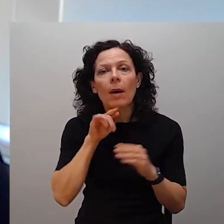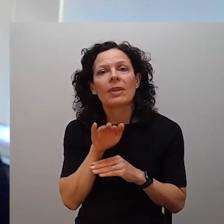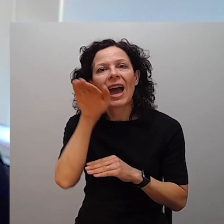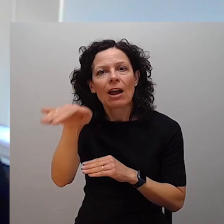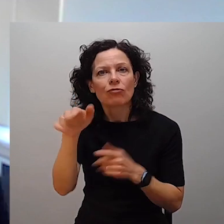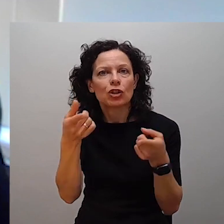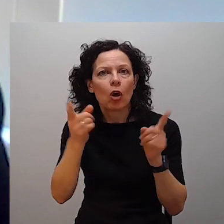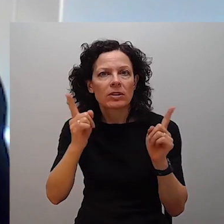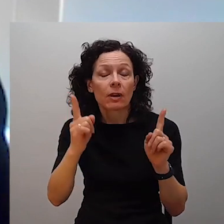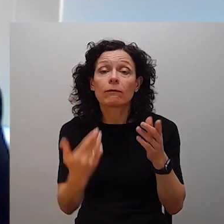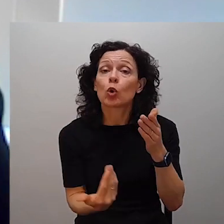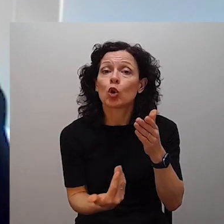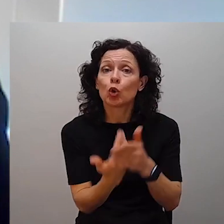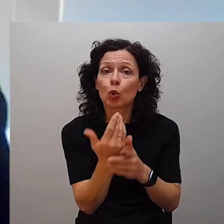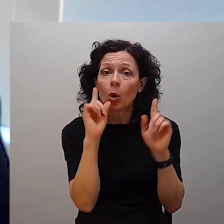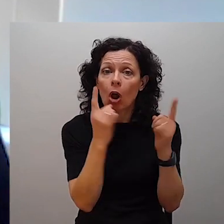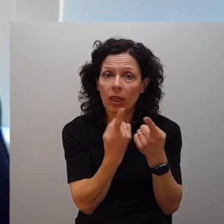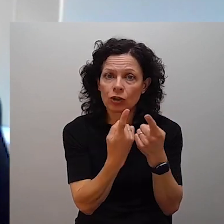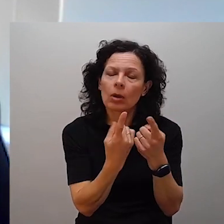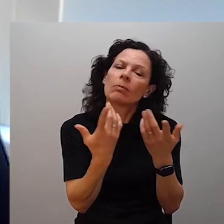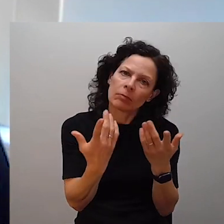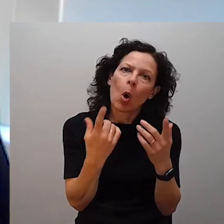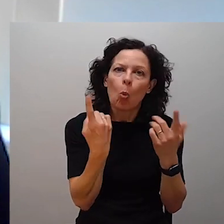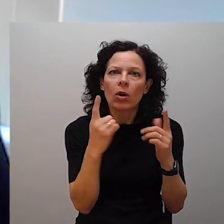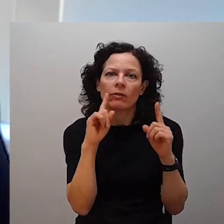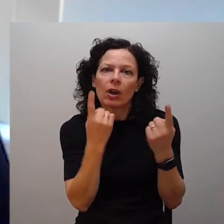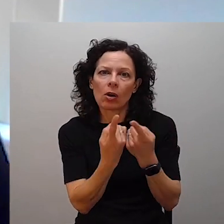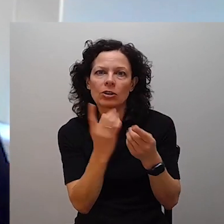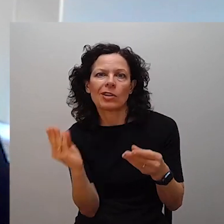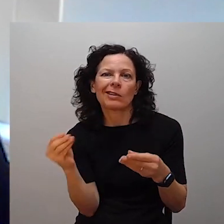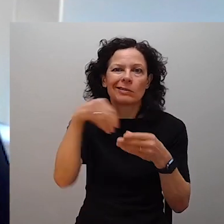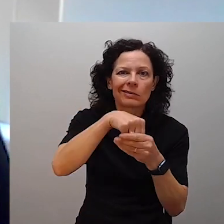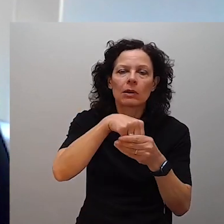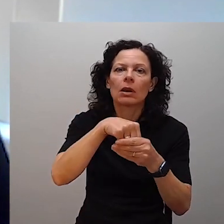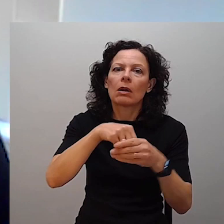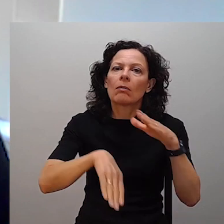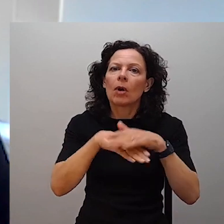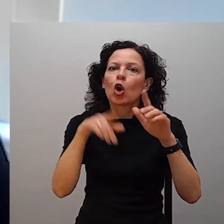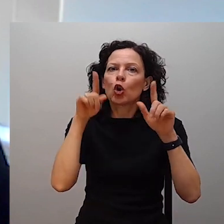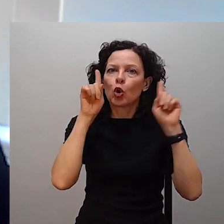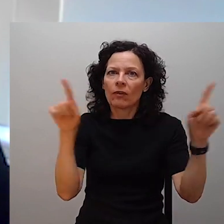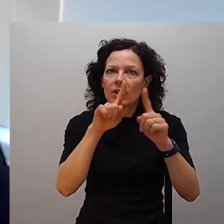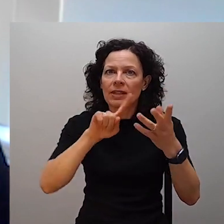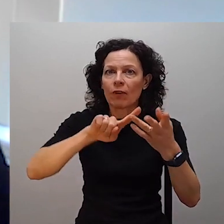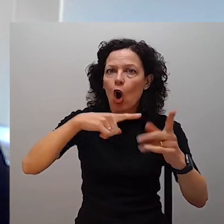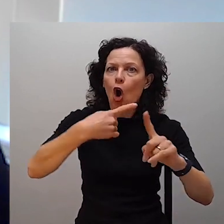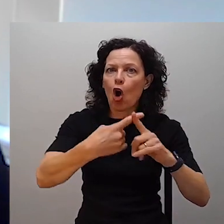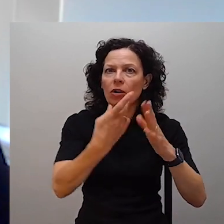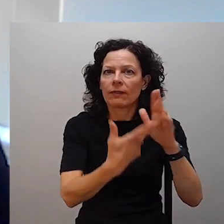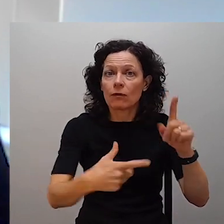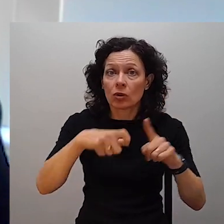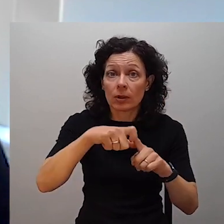for New College, one of the colleges that make up the University of Oxford. I'm going to talk a little bit about